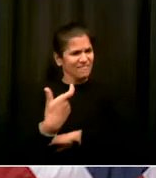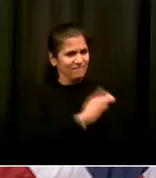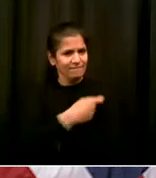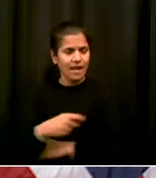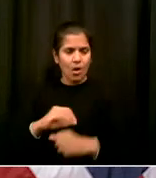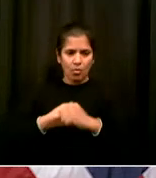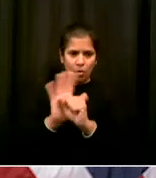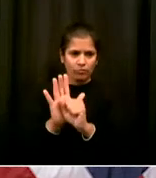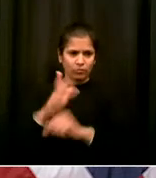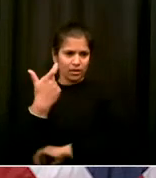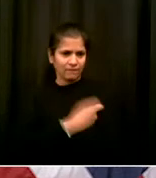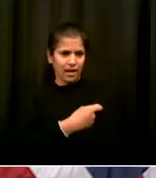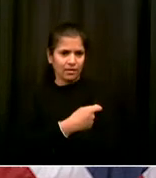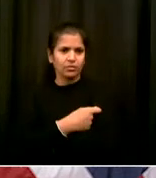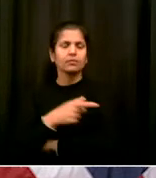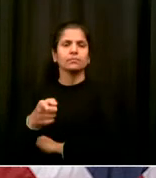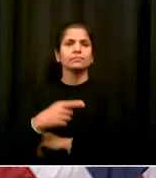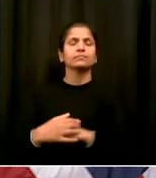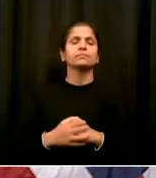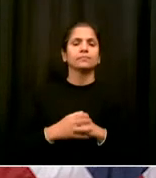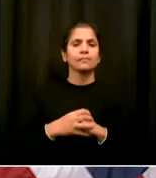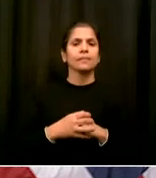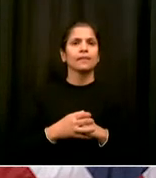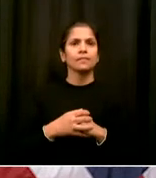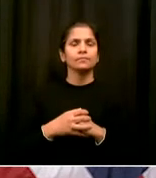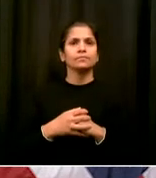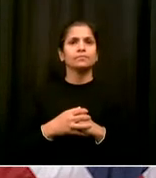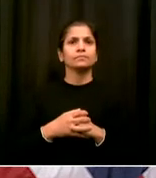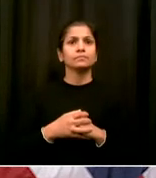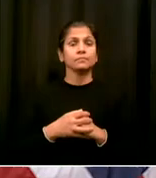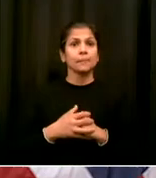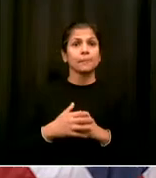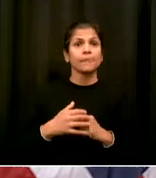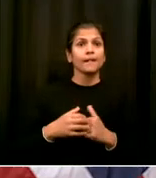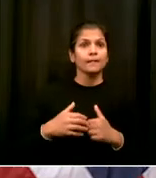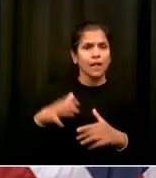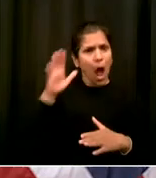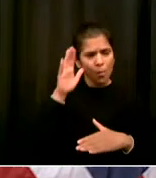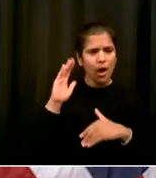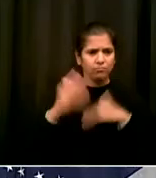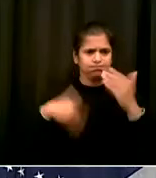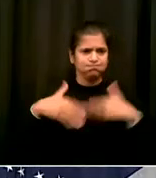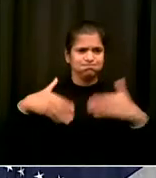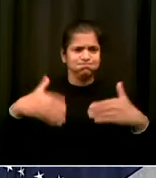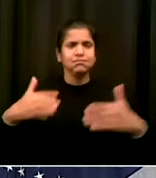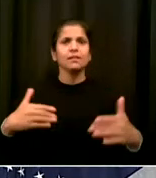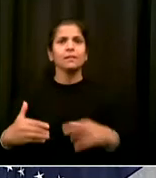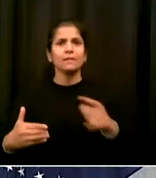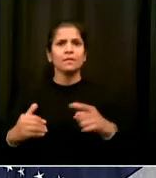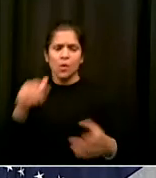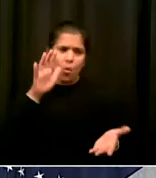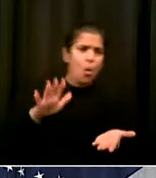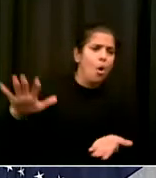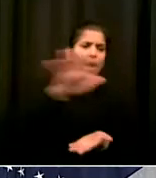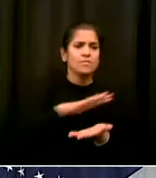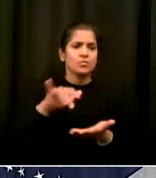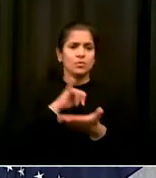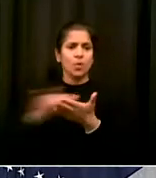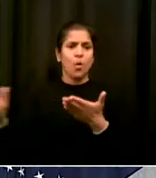vaccination clinics stood up rapidly as points of distribution in school gymnasiums and other